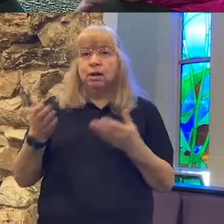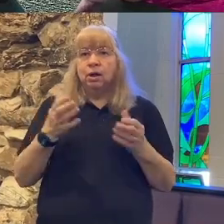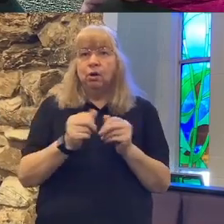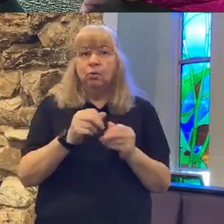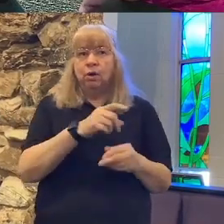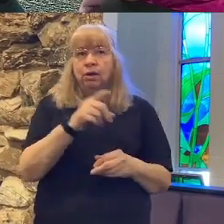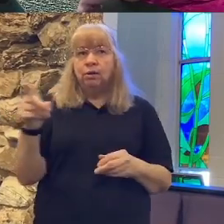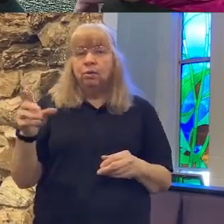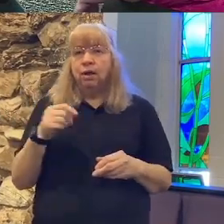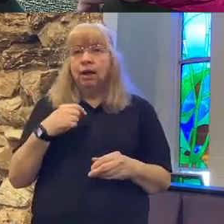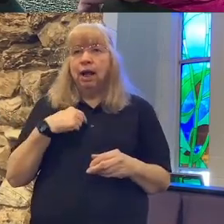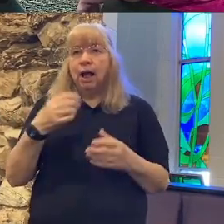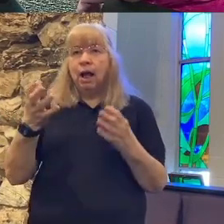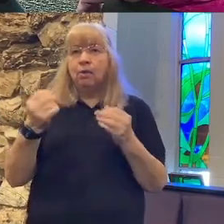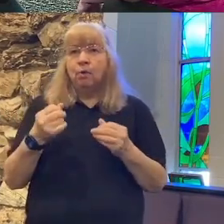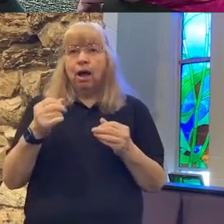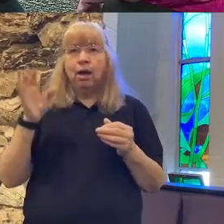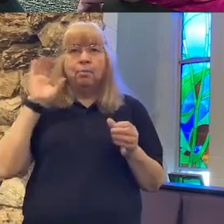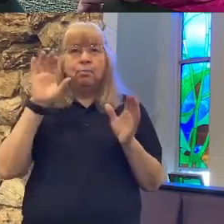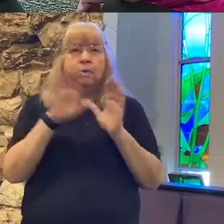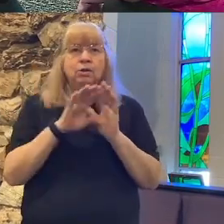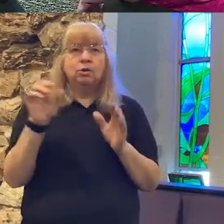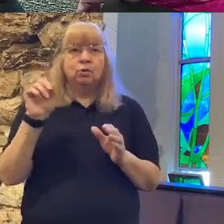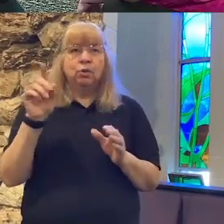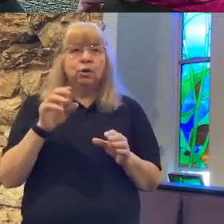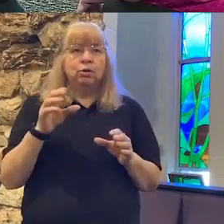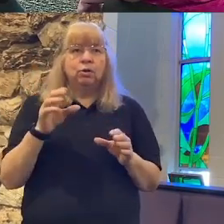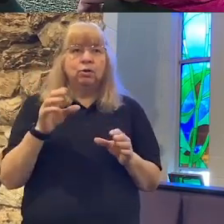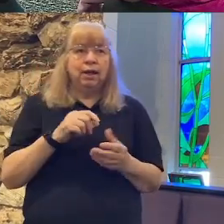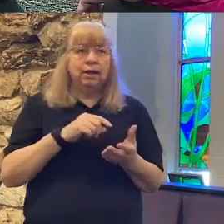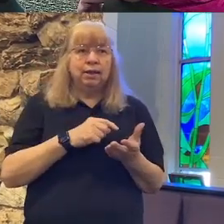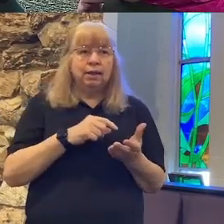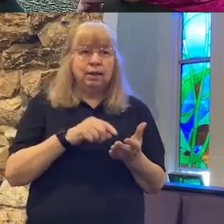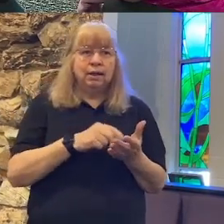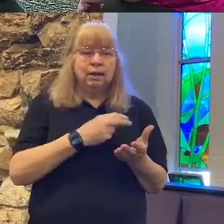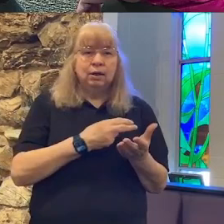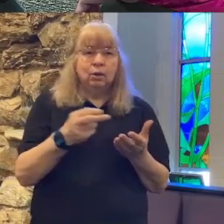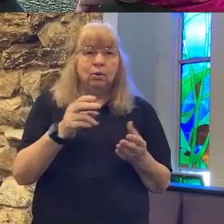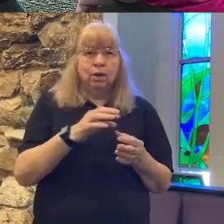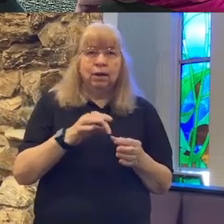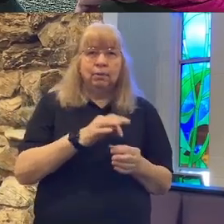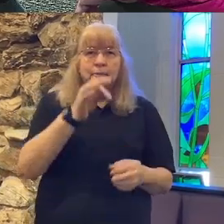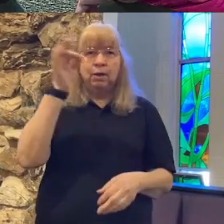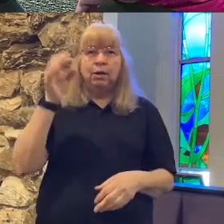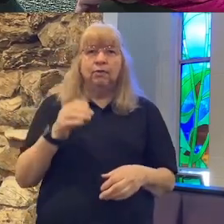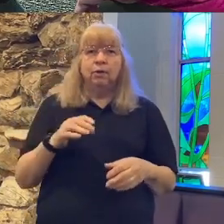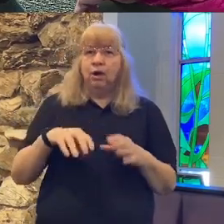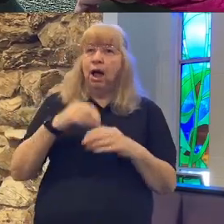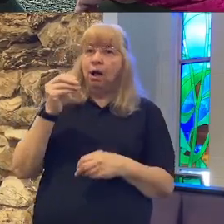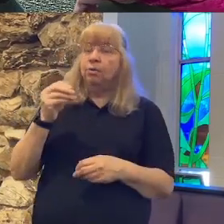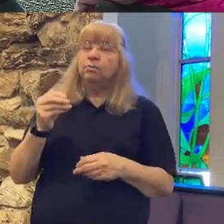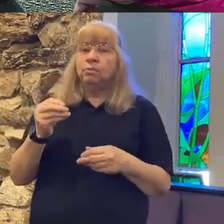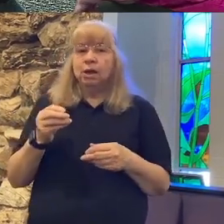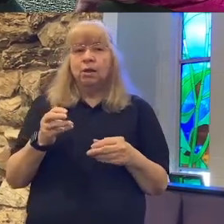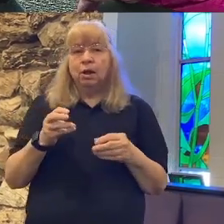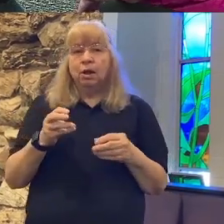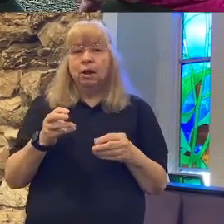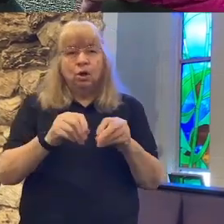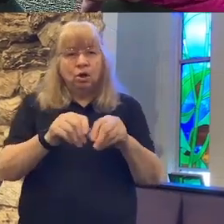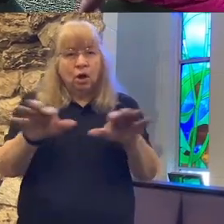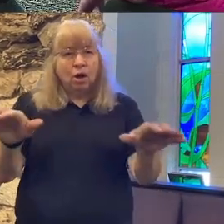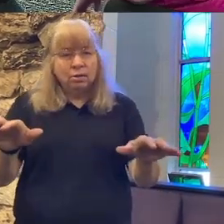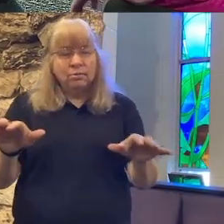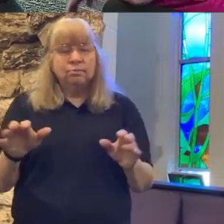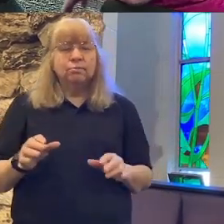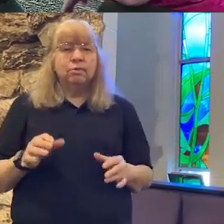And I want pictures of where you take this Holy Spirit. If you are out gardening, take